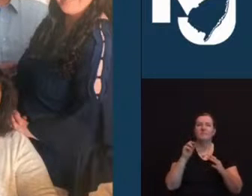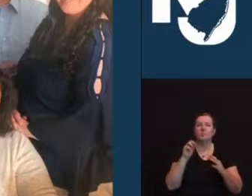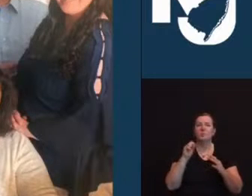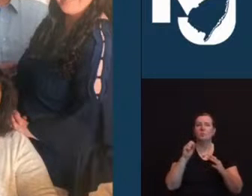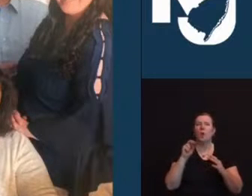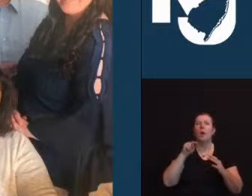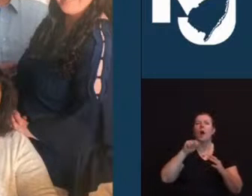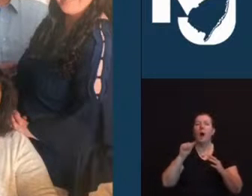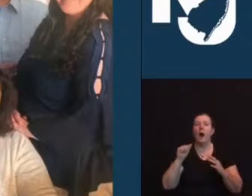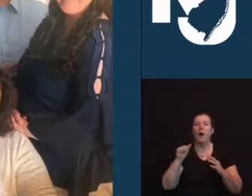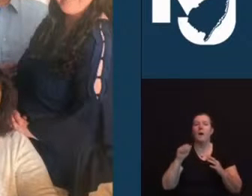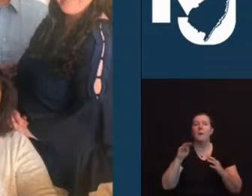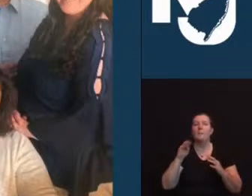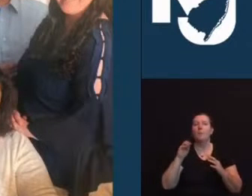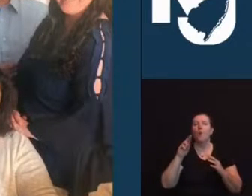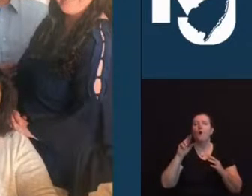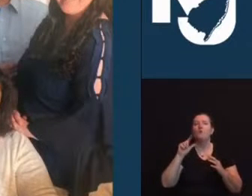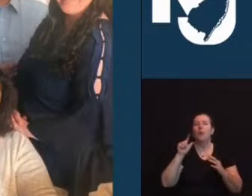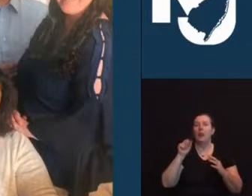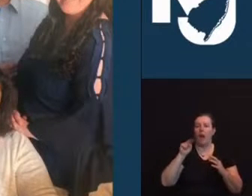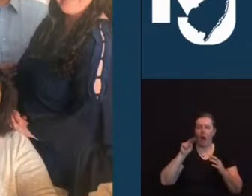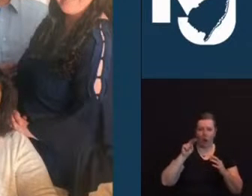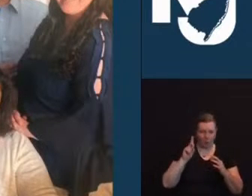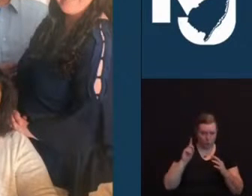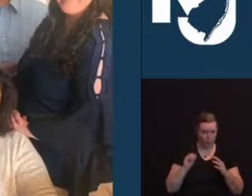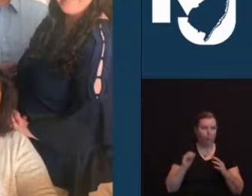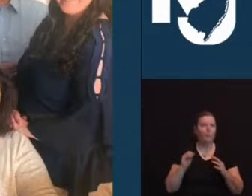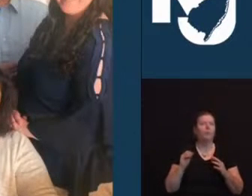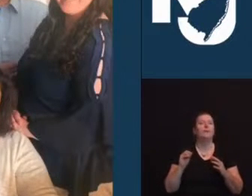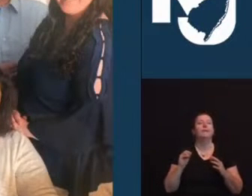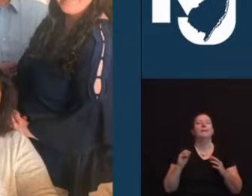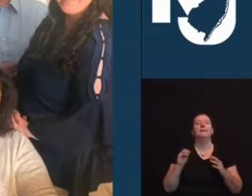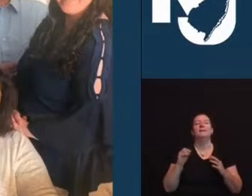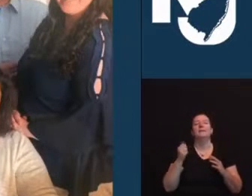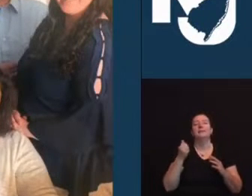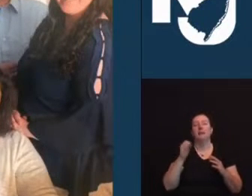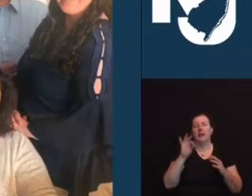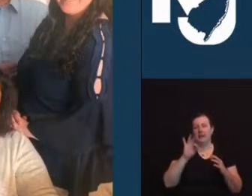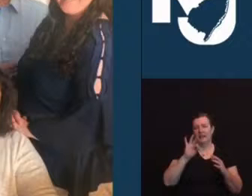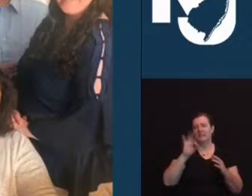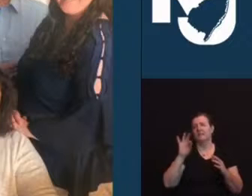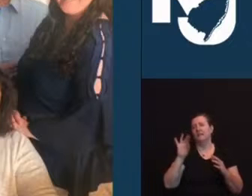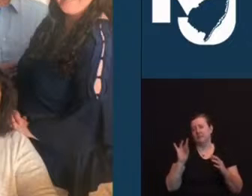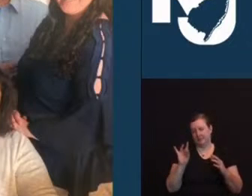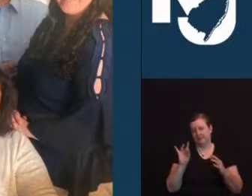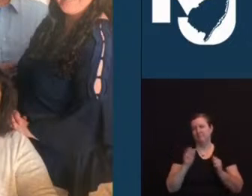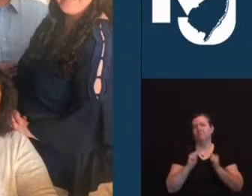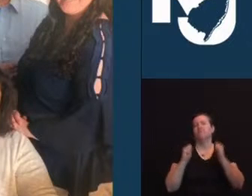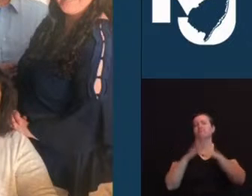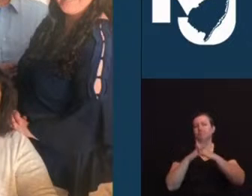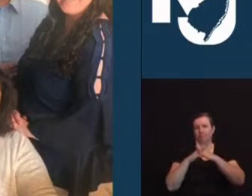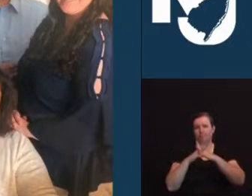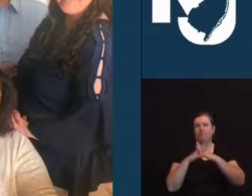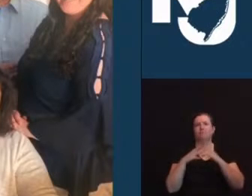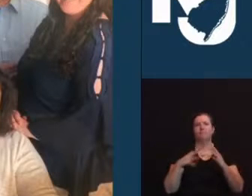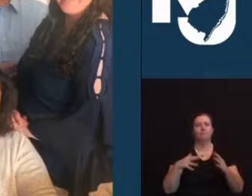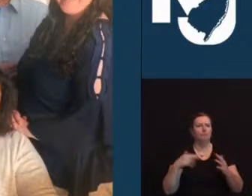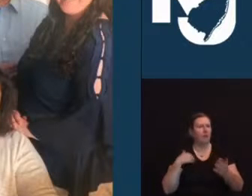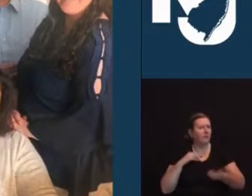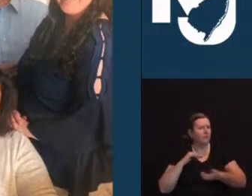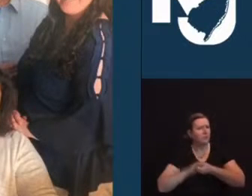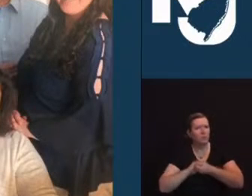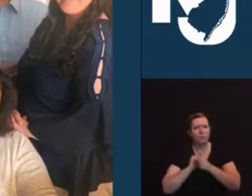left, back in 1998, Enjoy Your Party has built partnerships with more than 300 hotels, country clubs, banquet